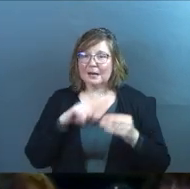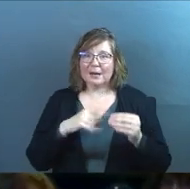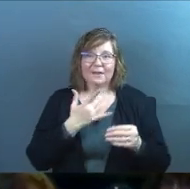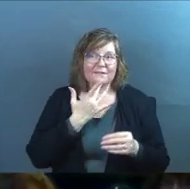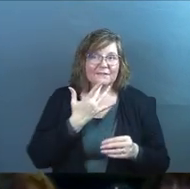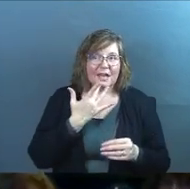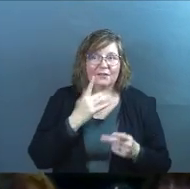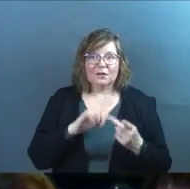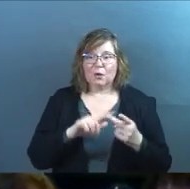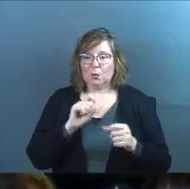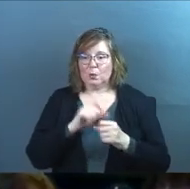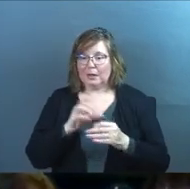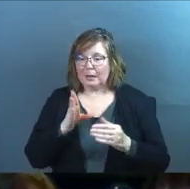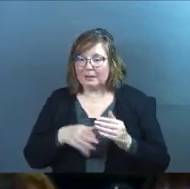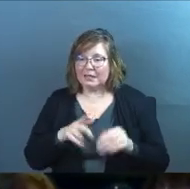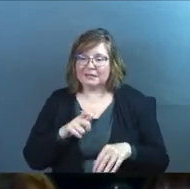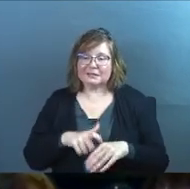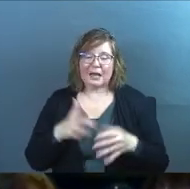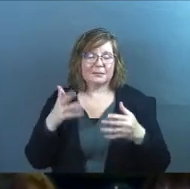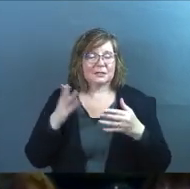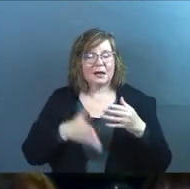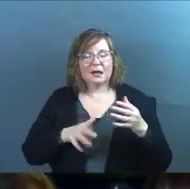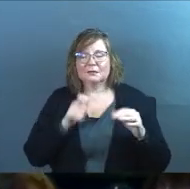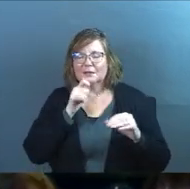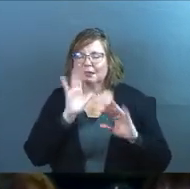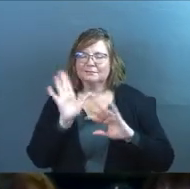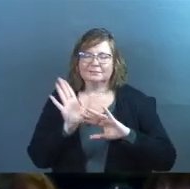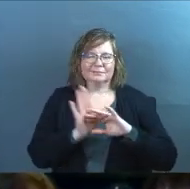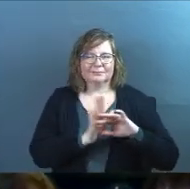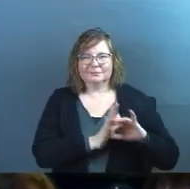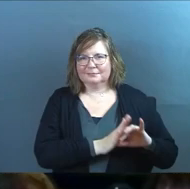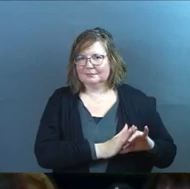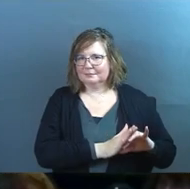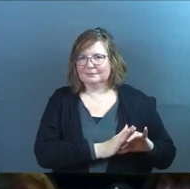about favorites. It's not about work completed or time done.